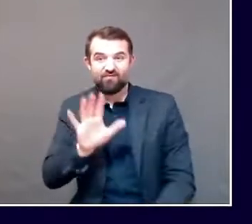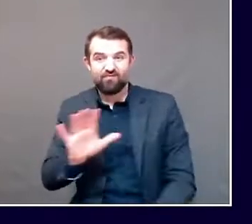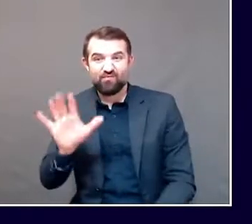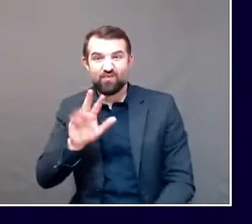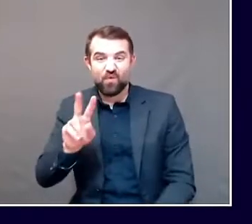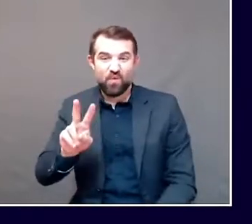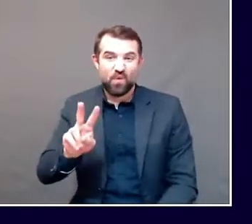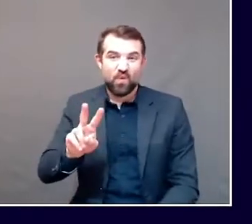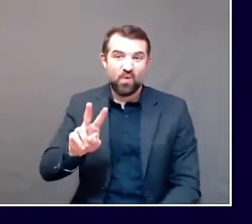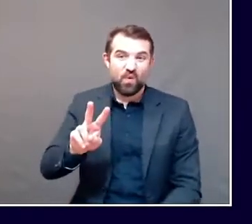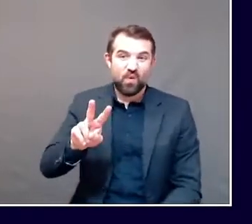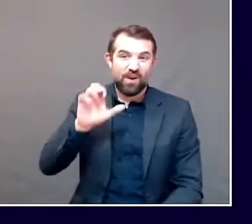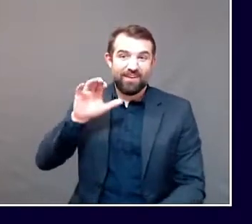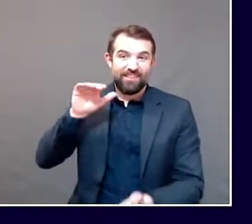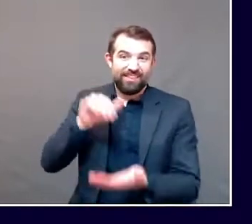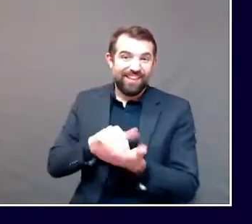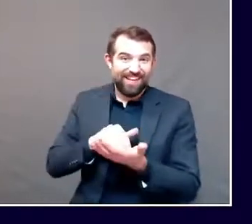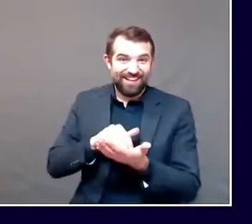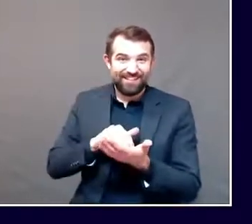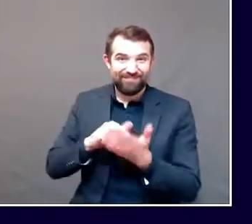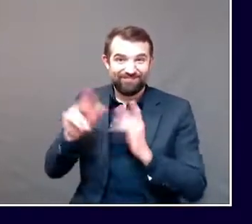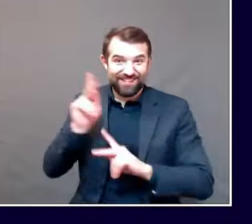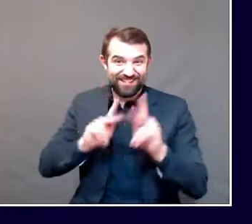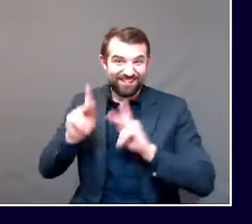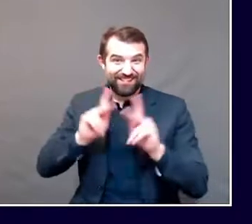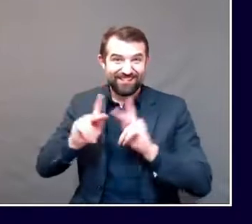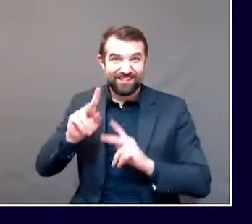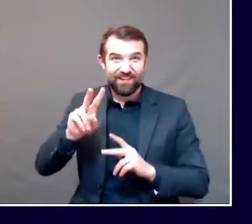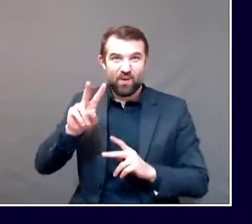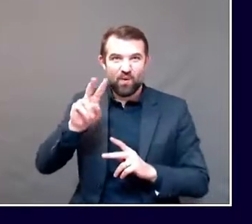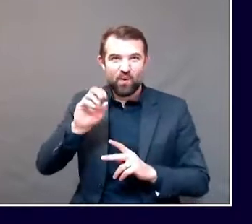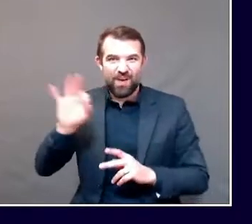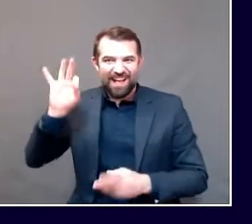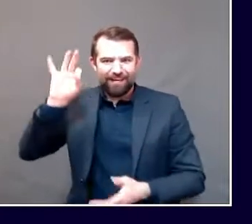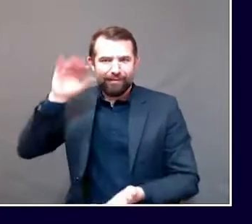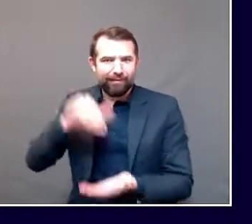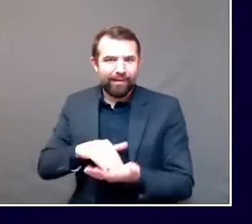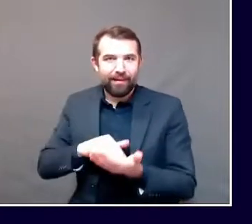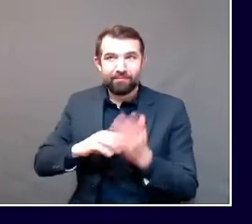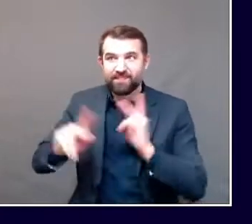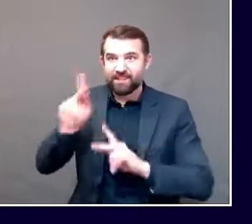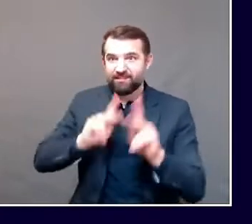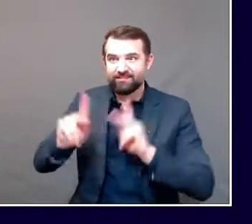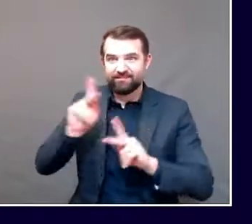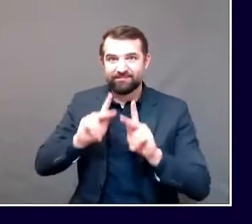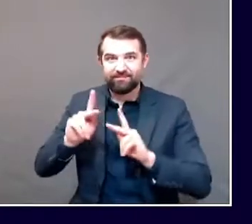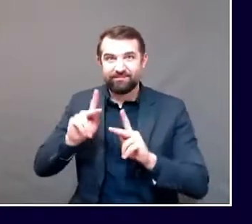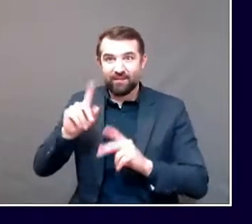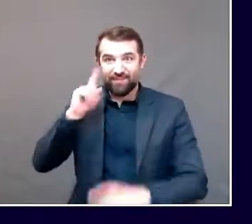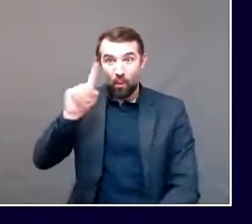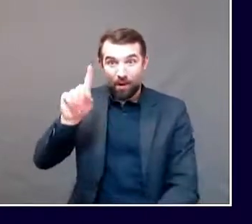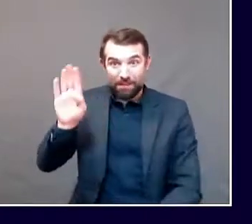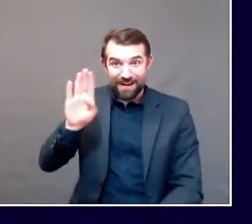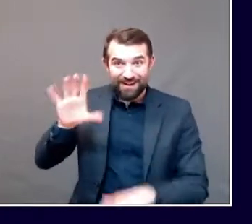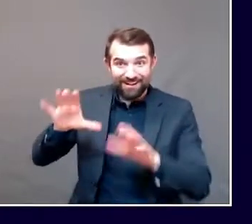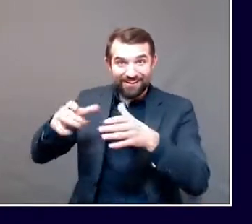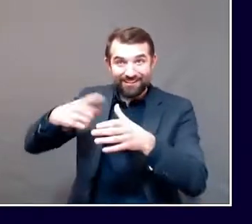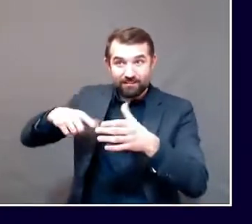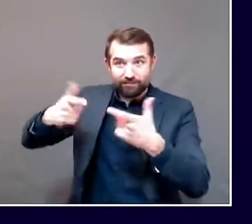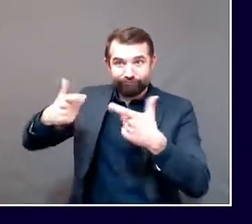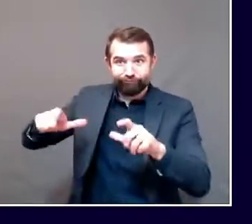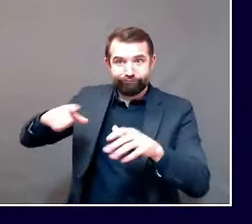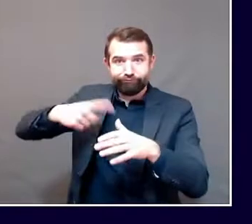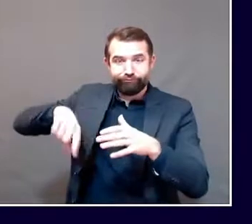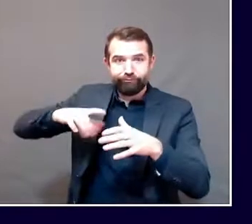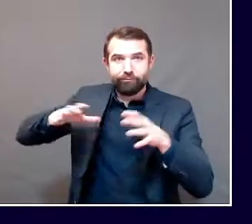200,000 plus people in Maine, 209,000 or so, but that depends on which cutoffs you use for different things. We've had